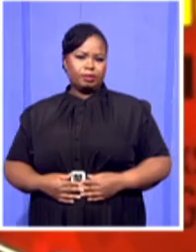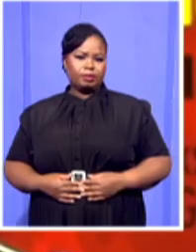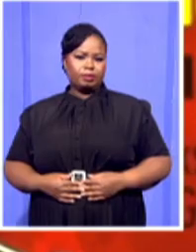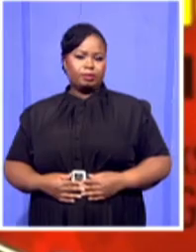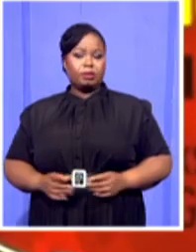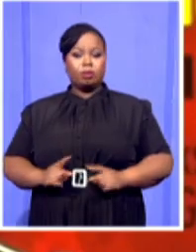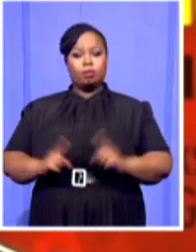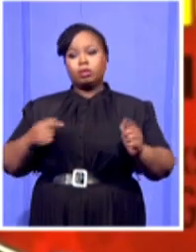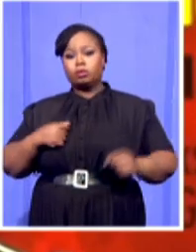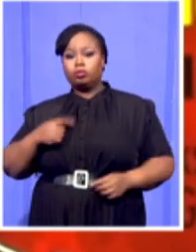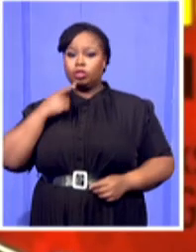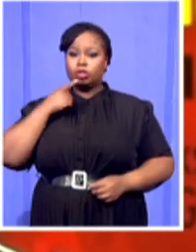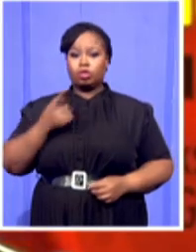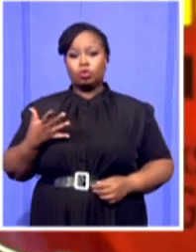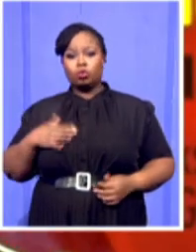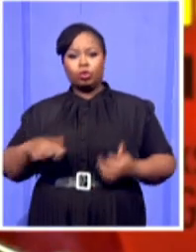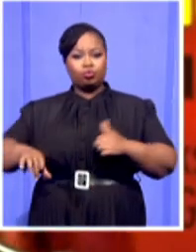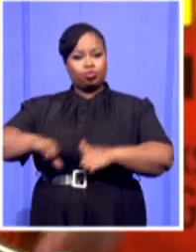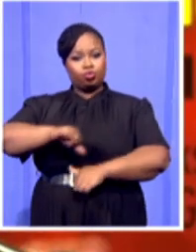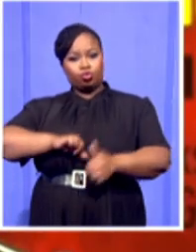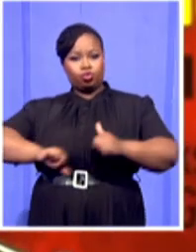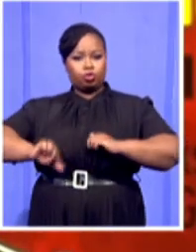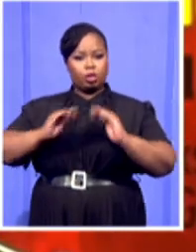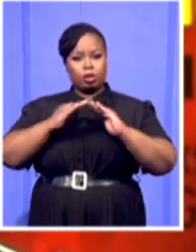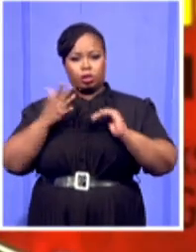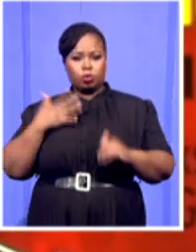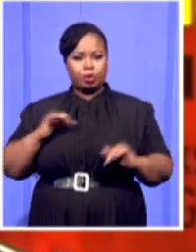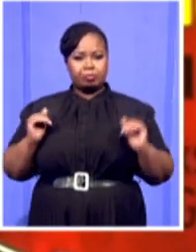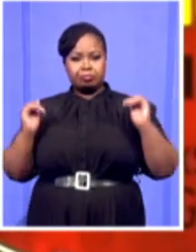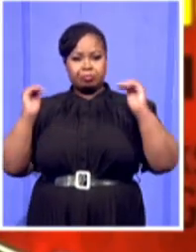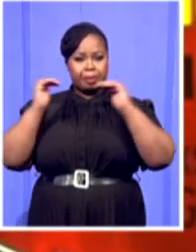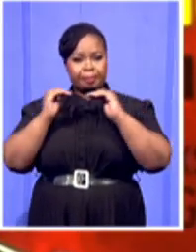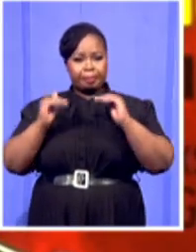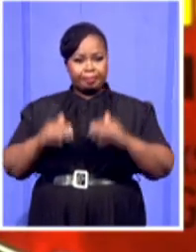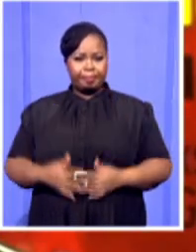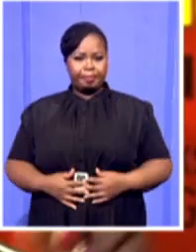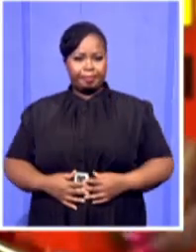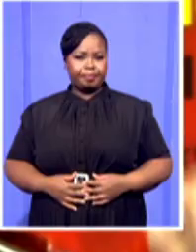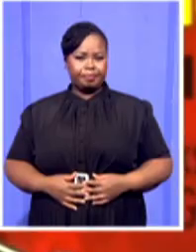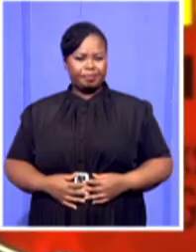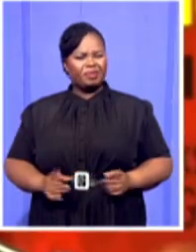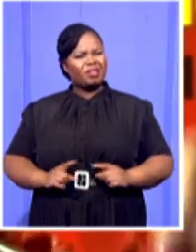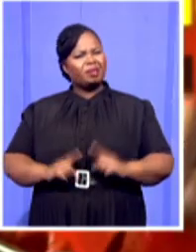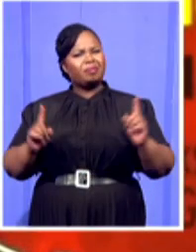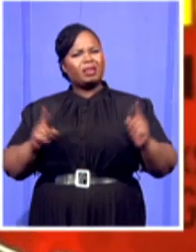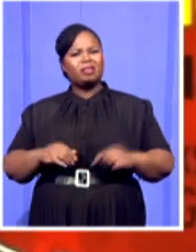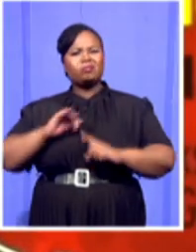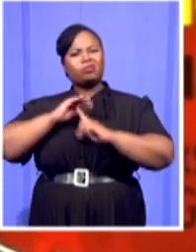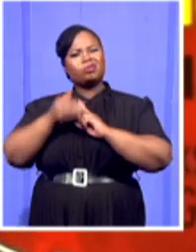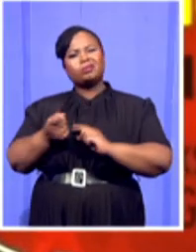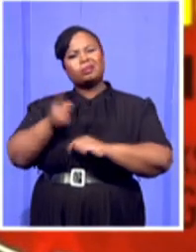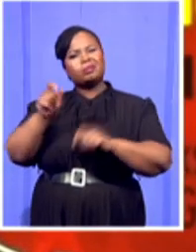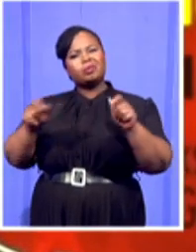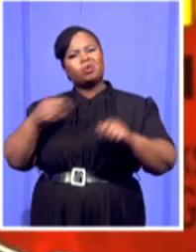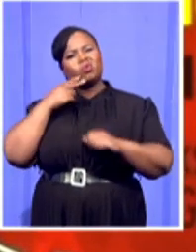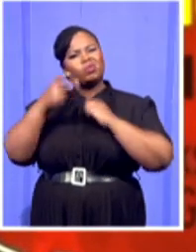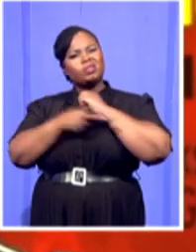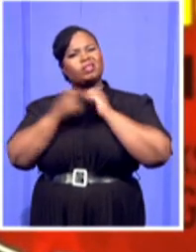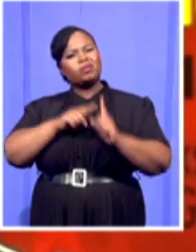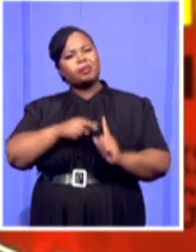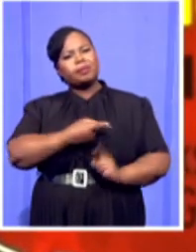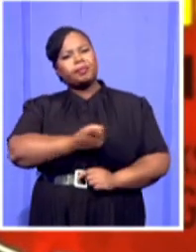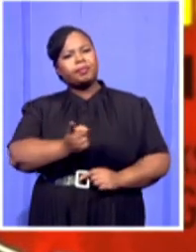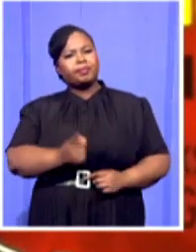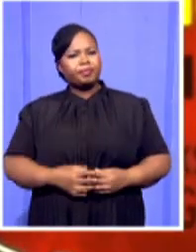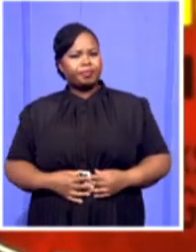But bathi bafuna socialism, bathi bafuna ukulingana. Kodwa ba defend abantu abathatha ezipokothweni zabo.